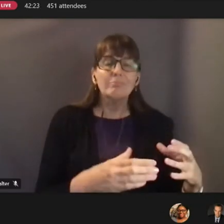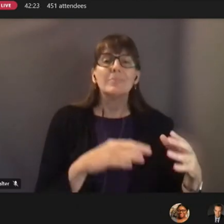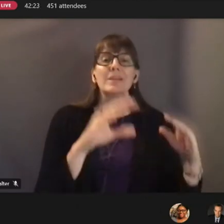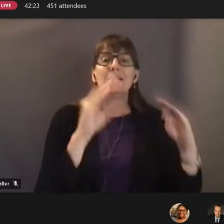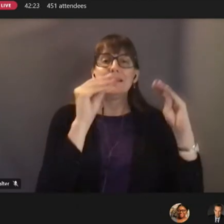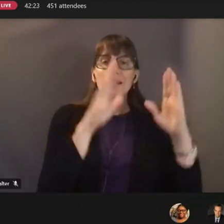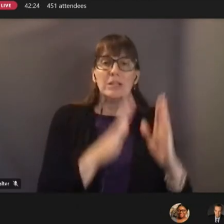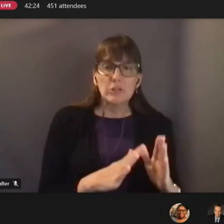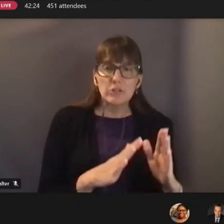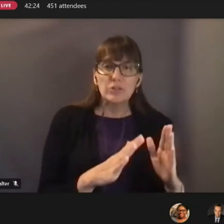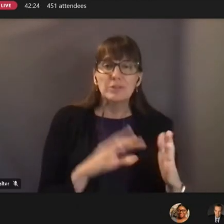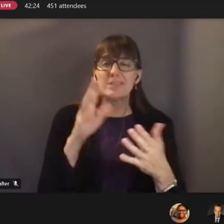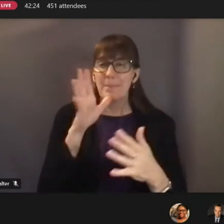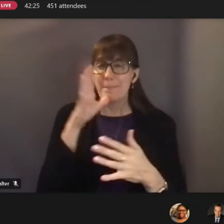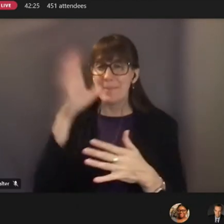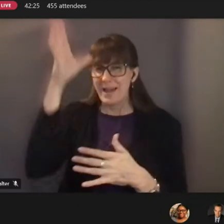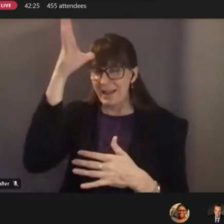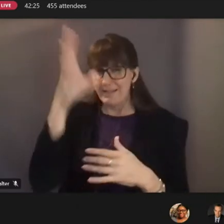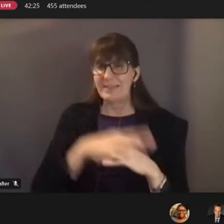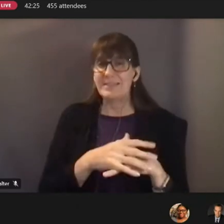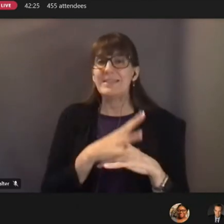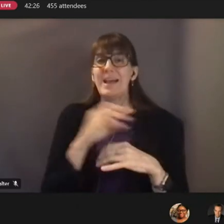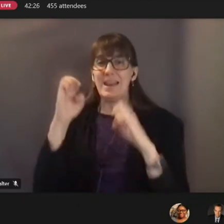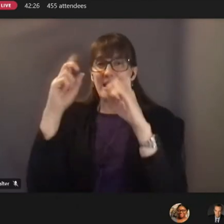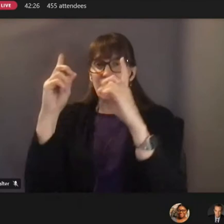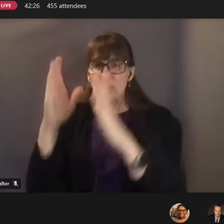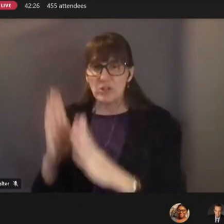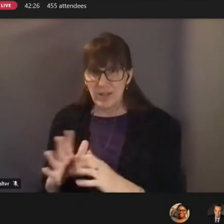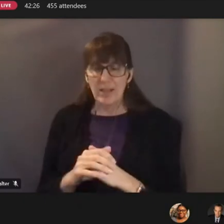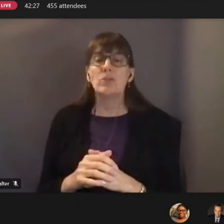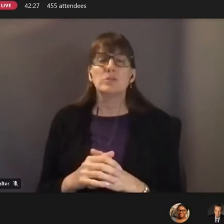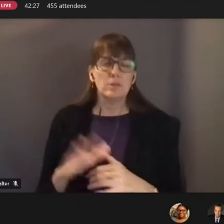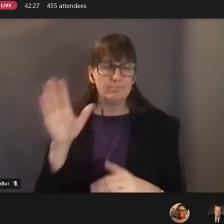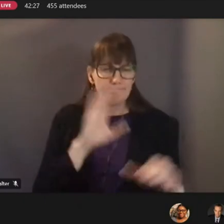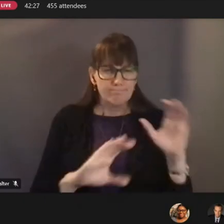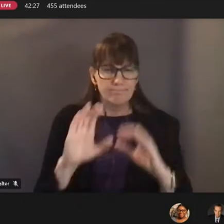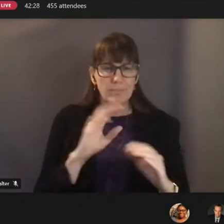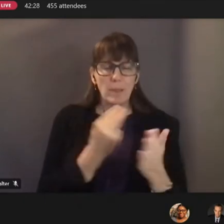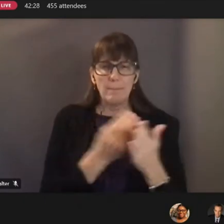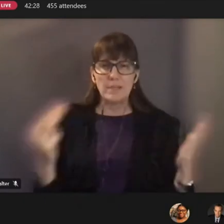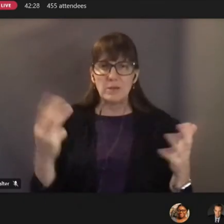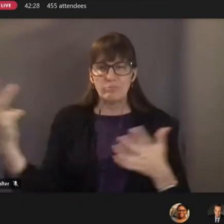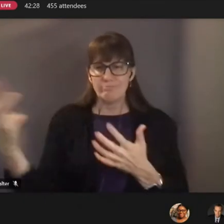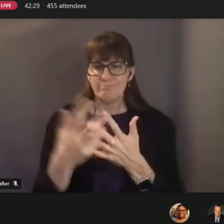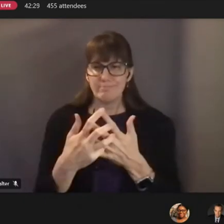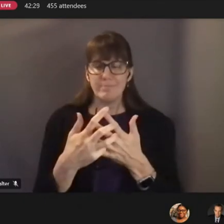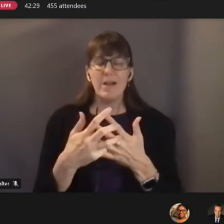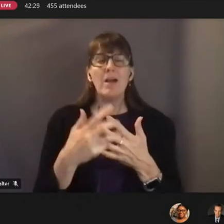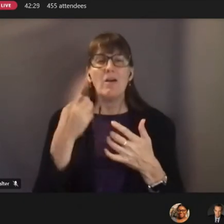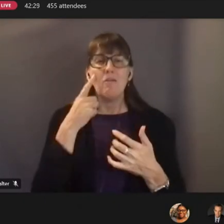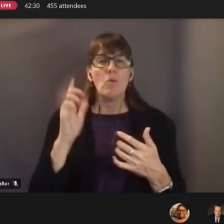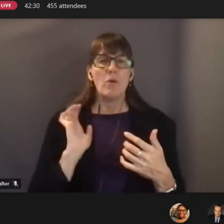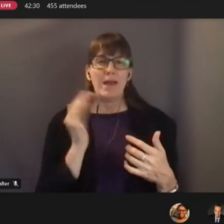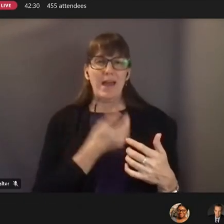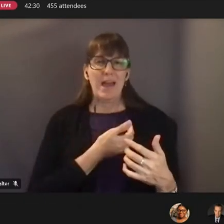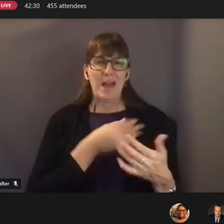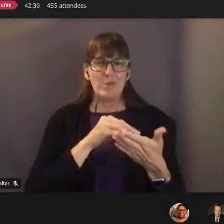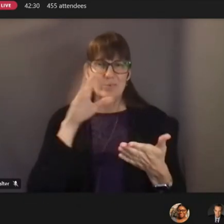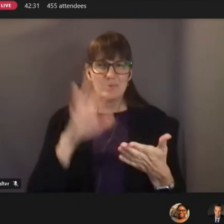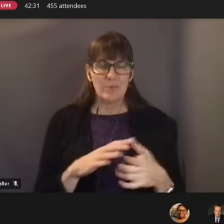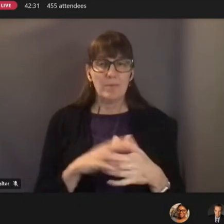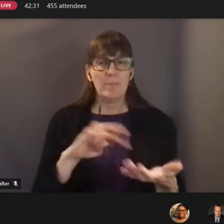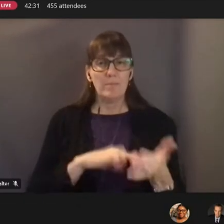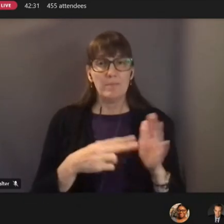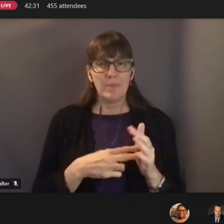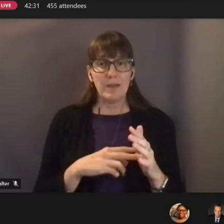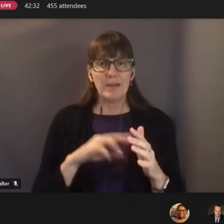instructional materials that best fit the needs of our students. In other words, we have initiated a year-long adoption